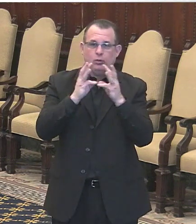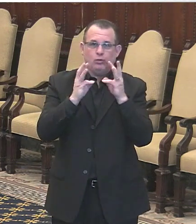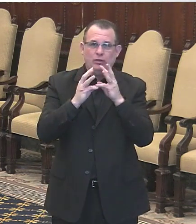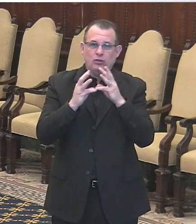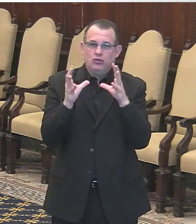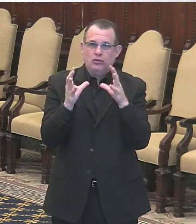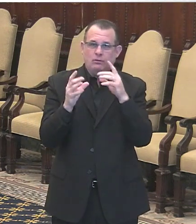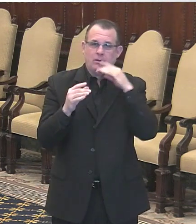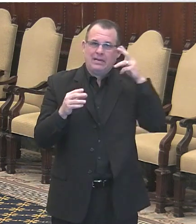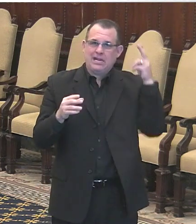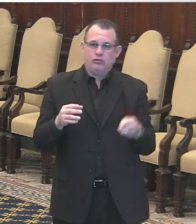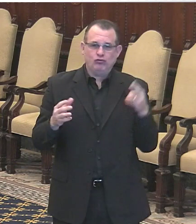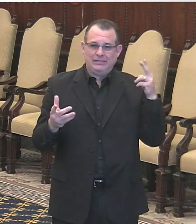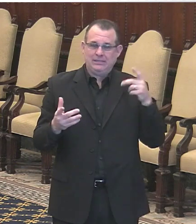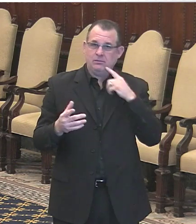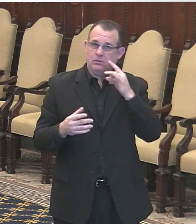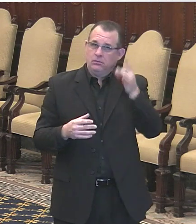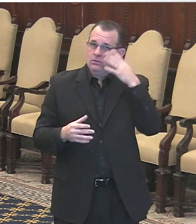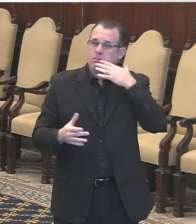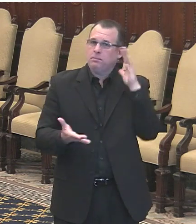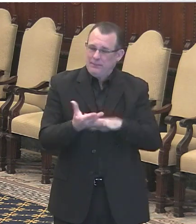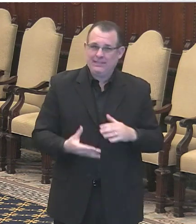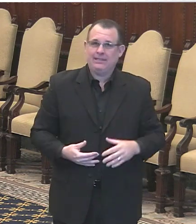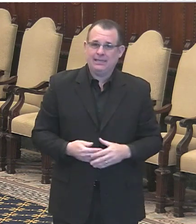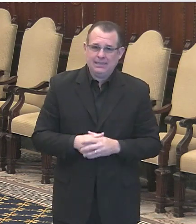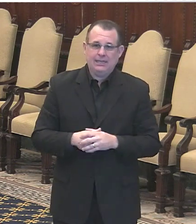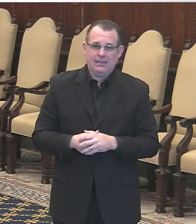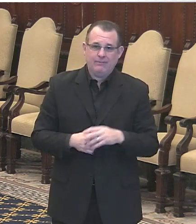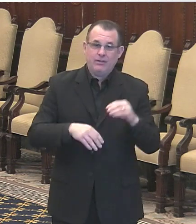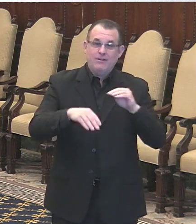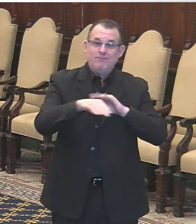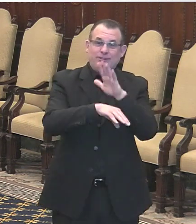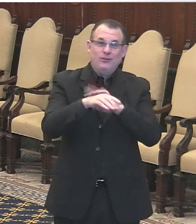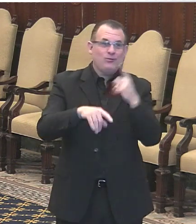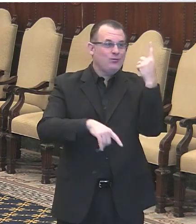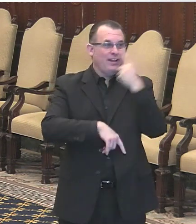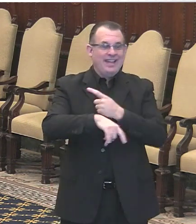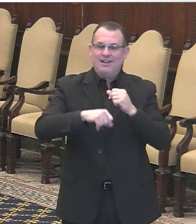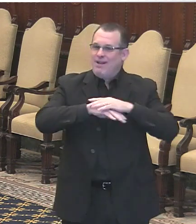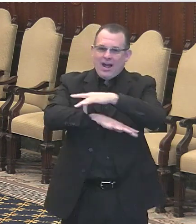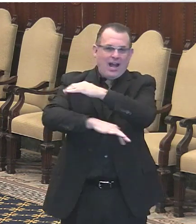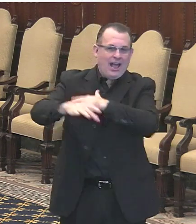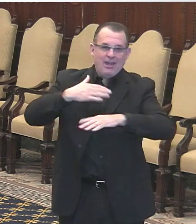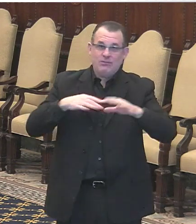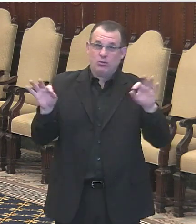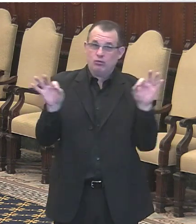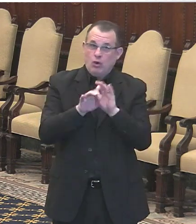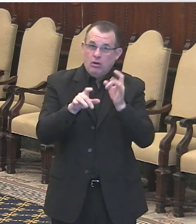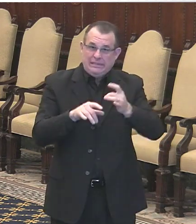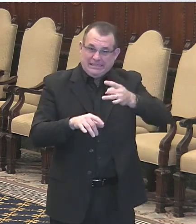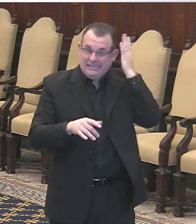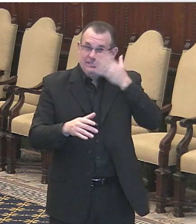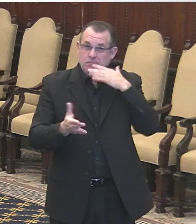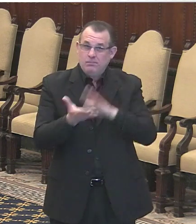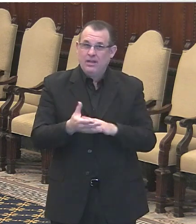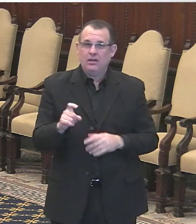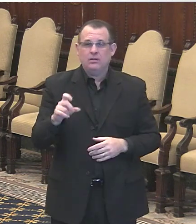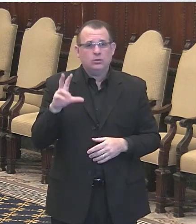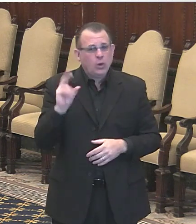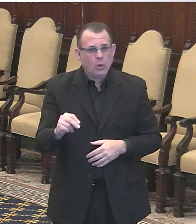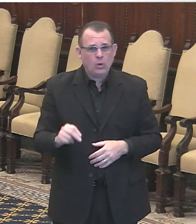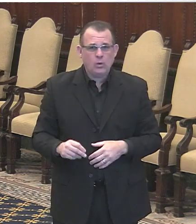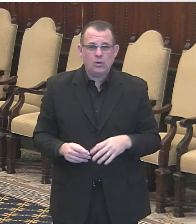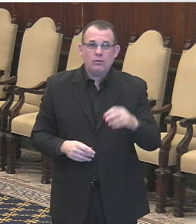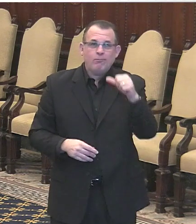And a day at the beach isn't worth that. A seat at the bar isn't worth that. And I think that people